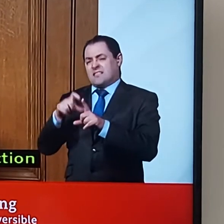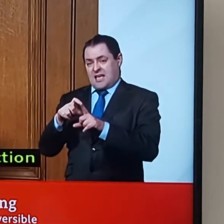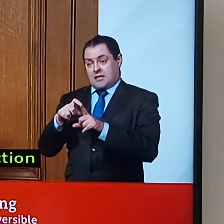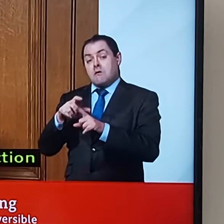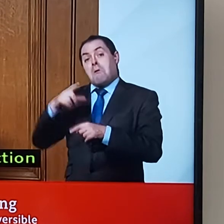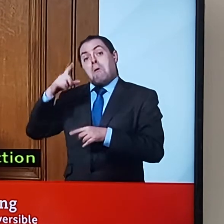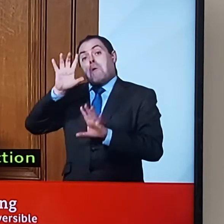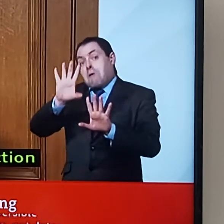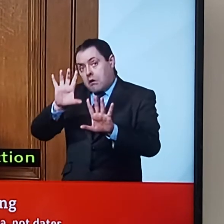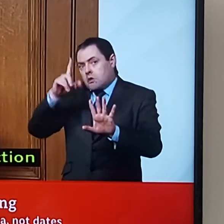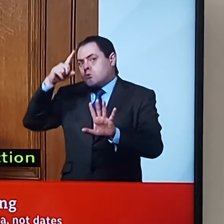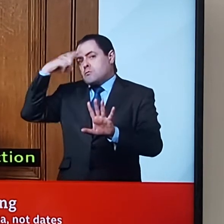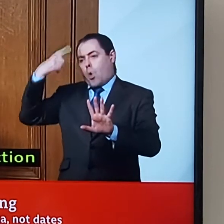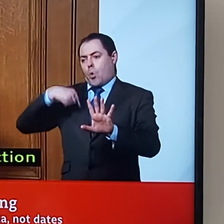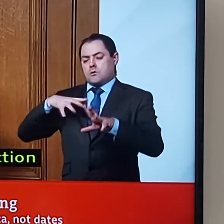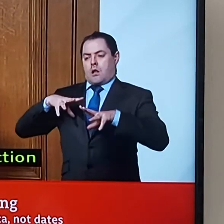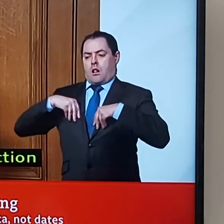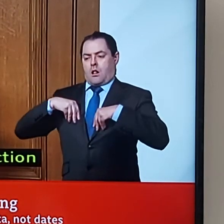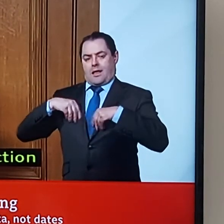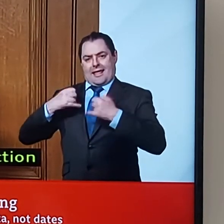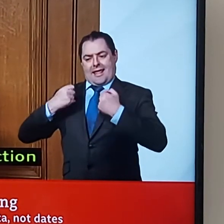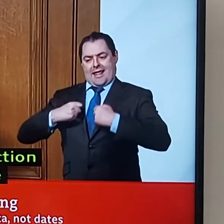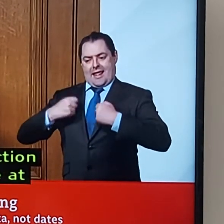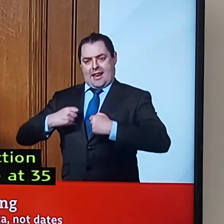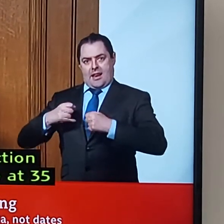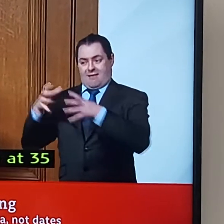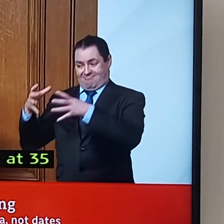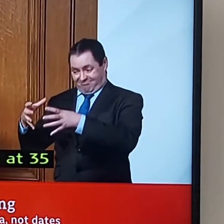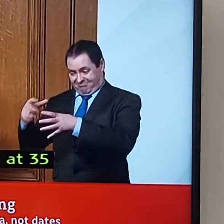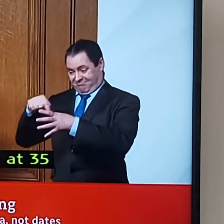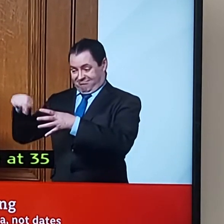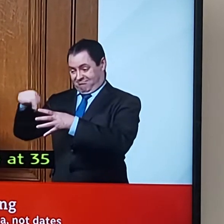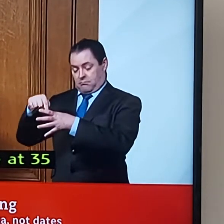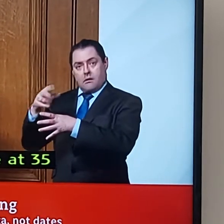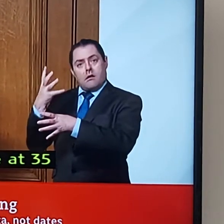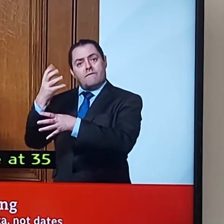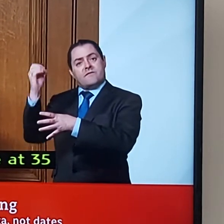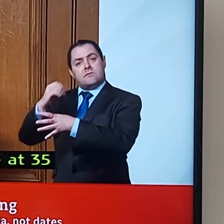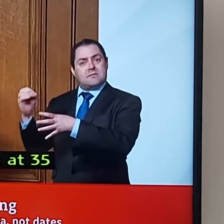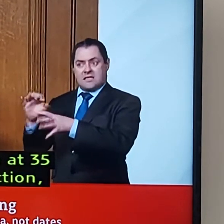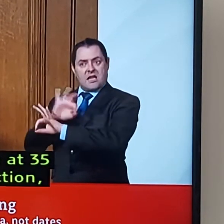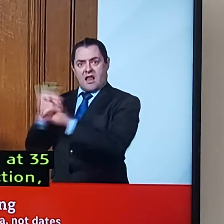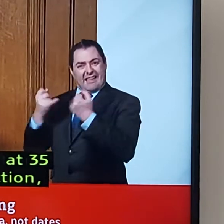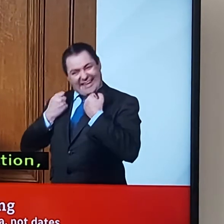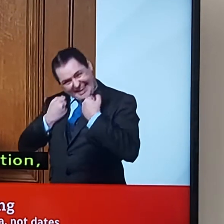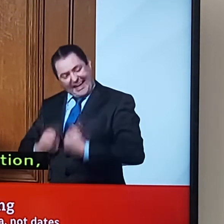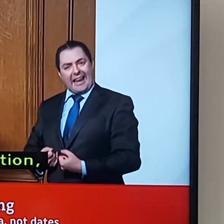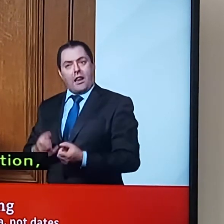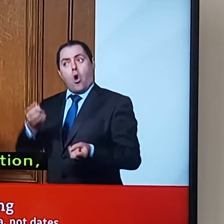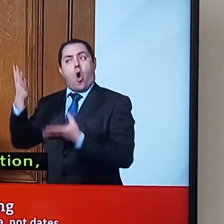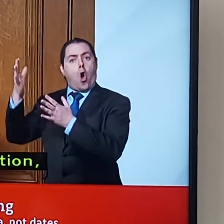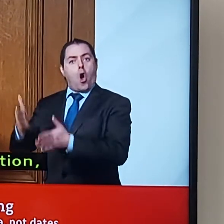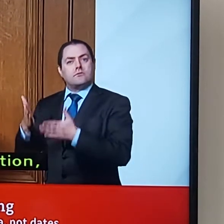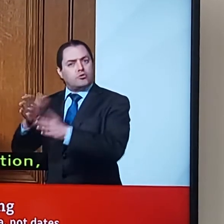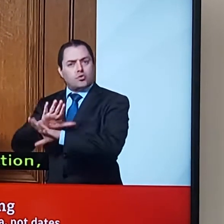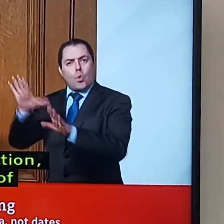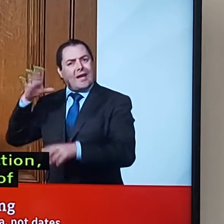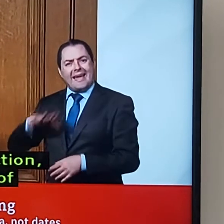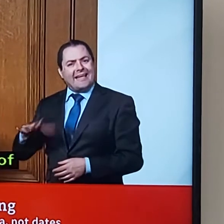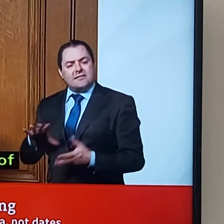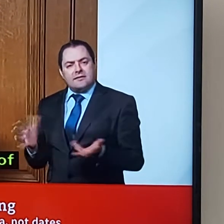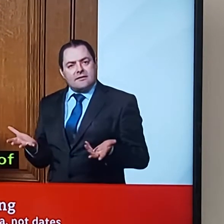infection, there was a further reduction of around 50% in them having severe disease and therefore going to hospital. So if you put them